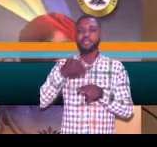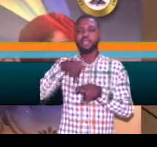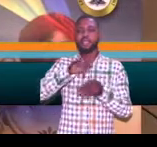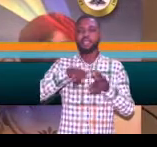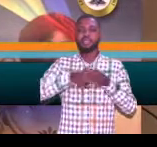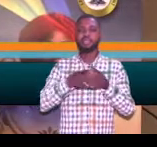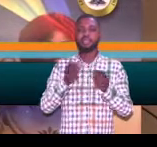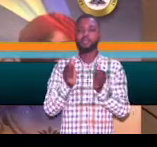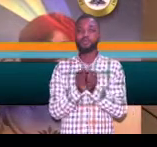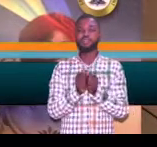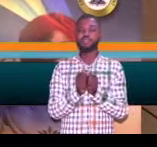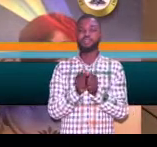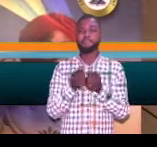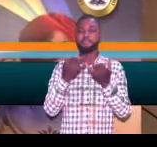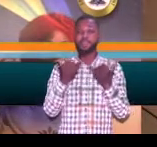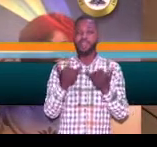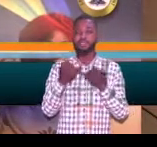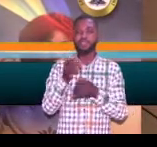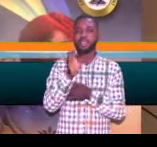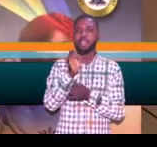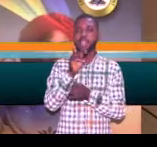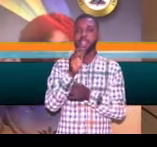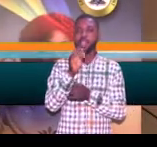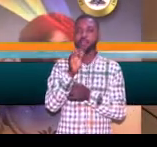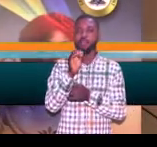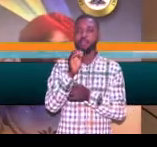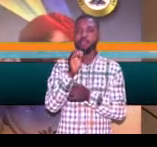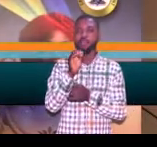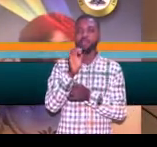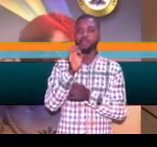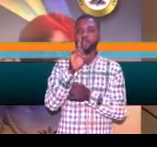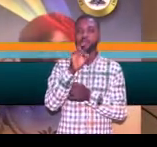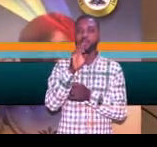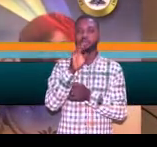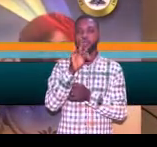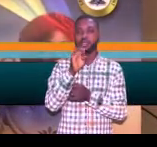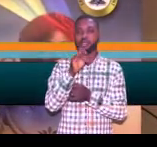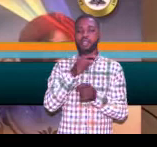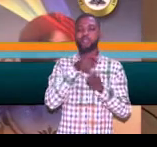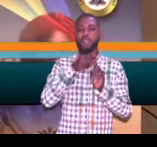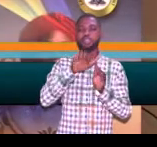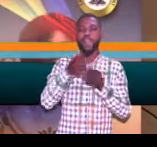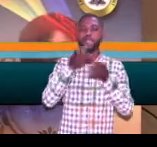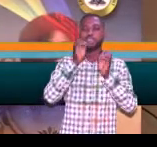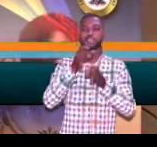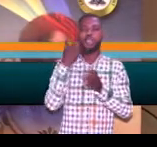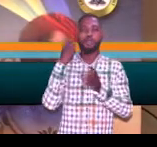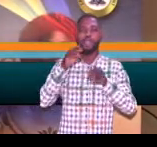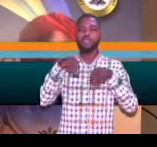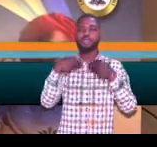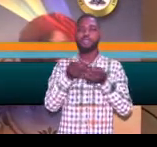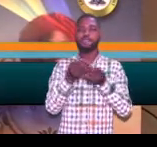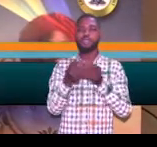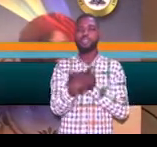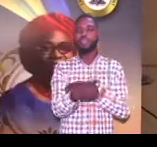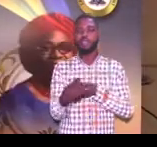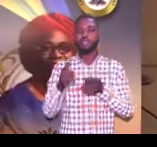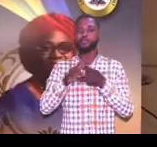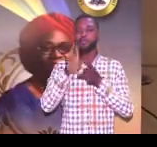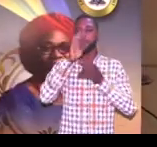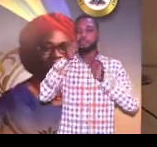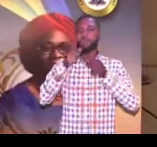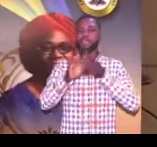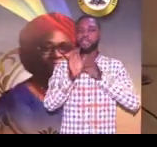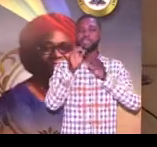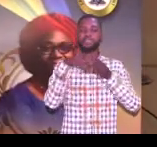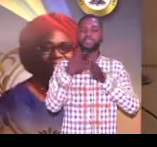the present Eco Excel, where all the teachers were given devices, yes, to be able to teach in the classroom.